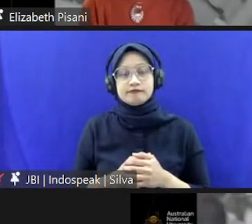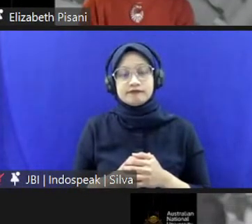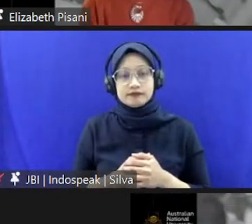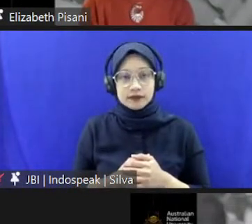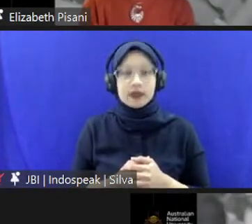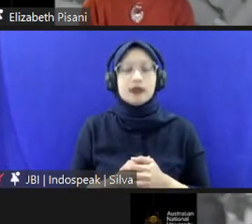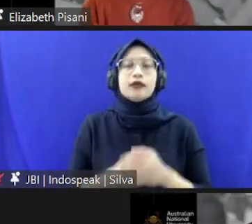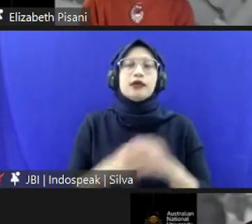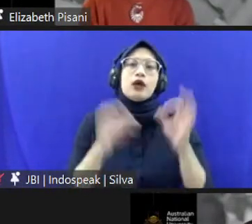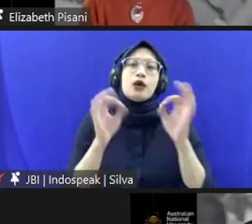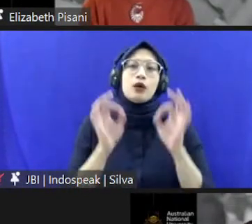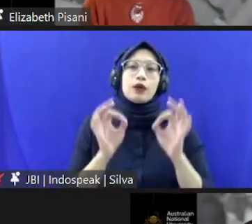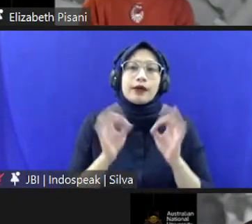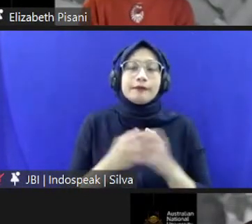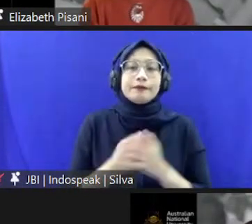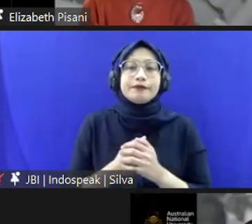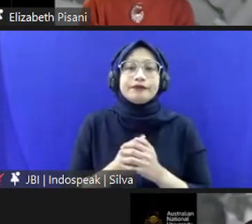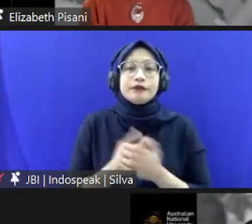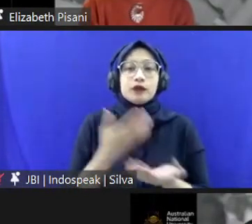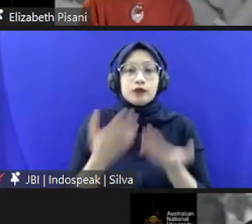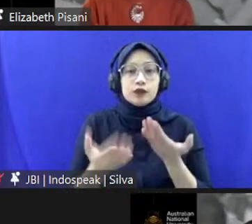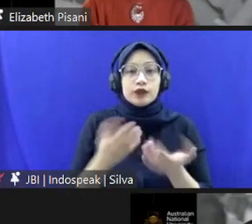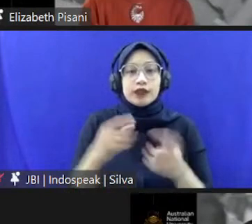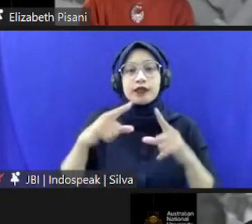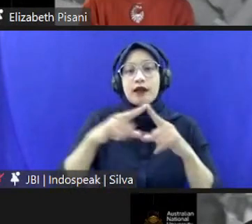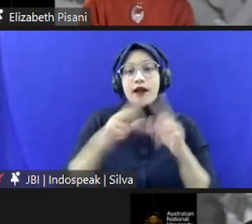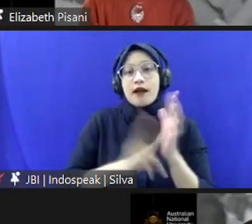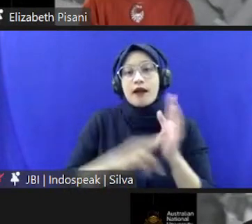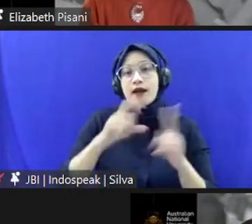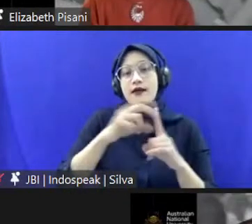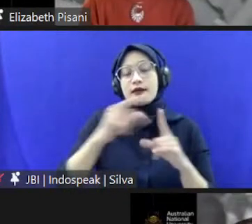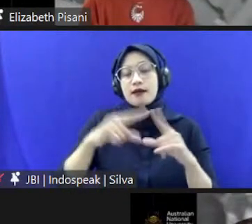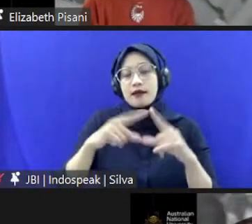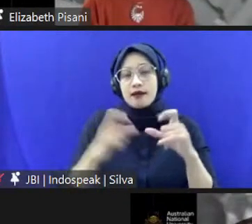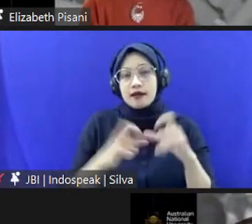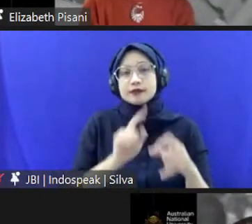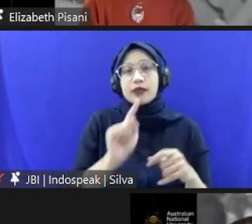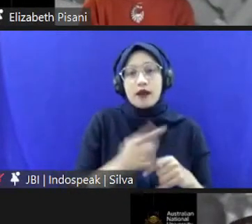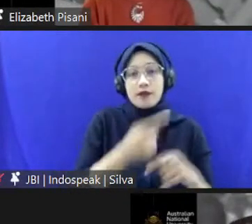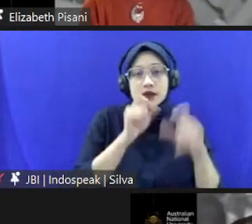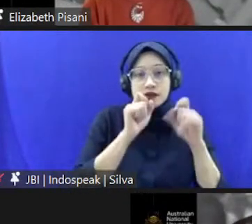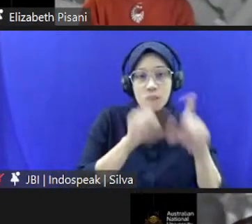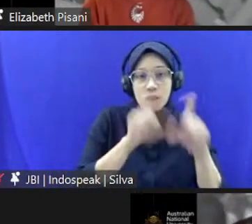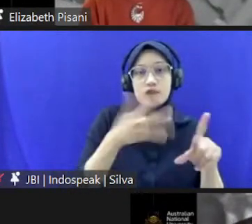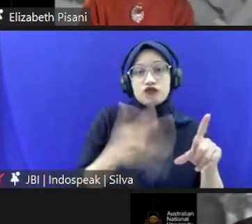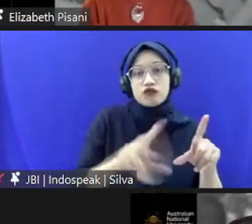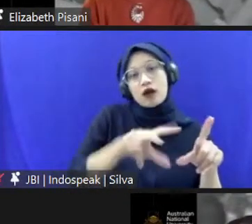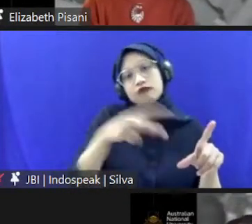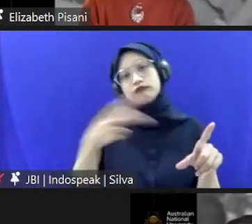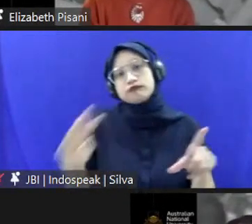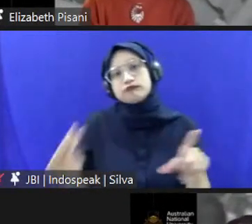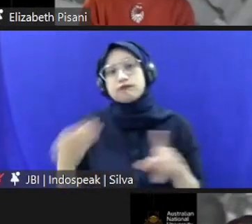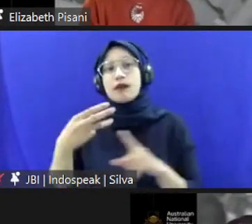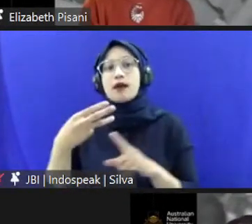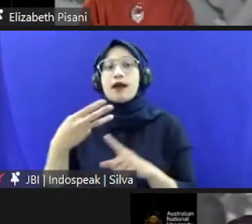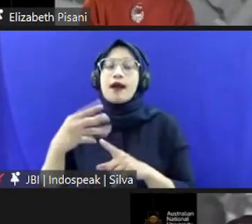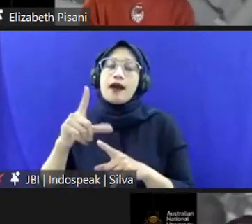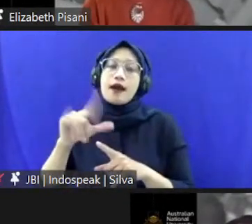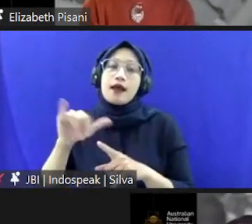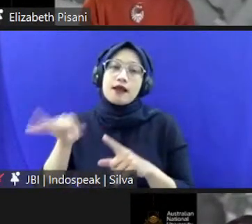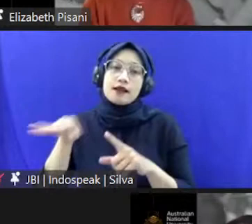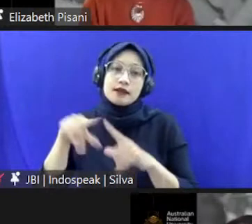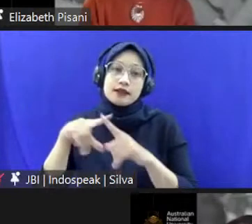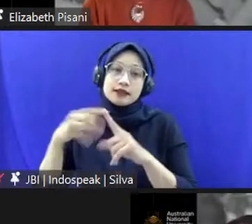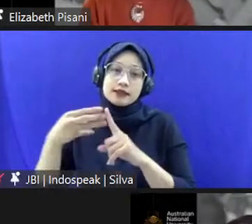so Pak Adresta, maybe you can go first, then Ibu Elizabeth at the end, maybe you can add more, especially for the third questions